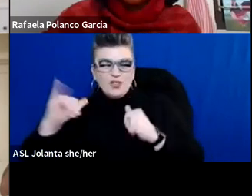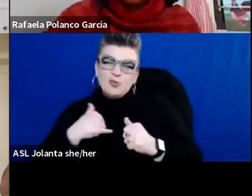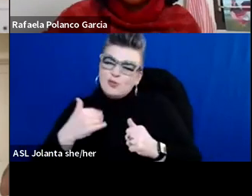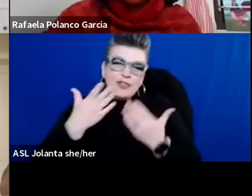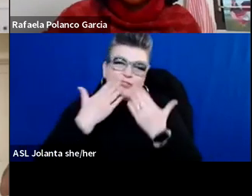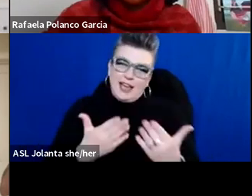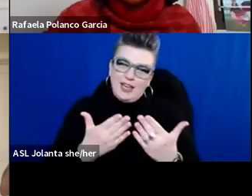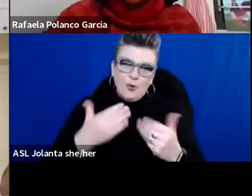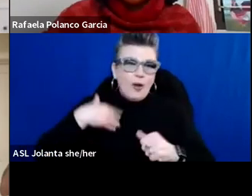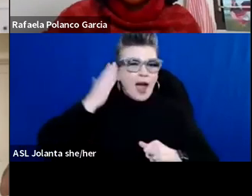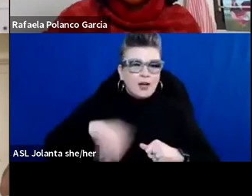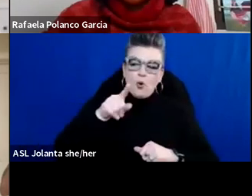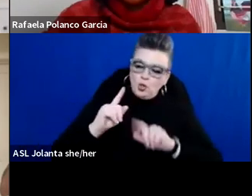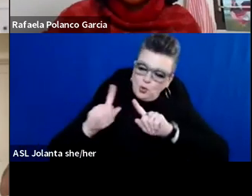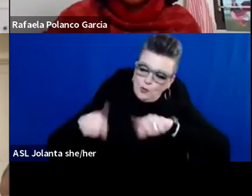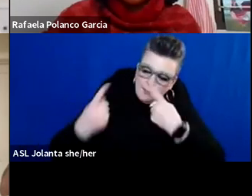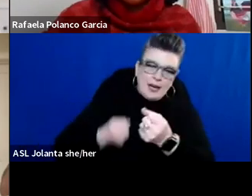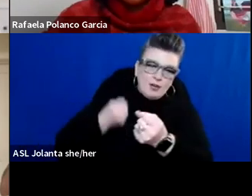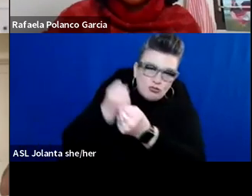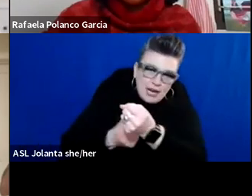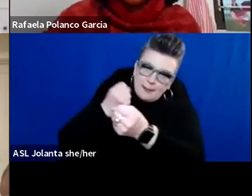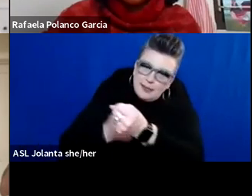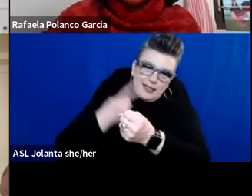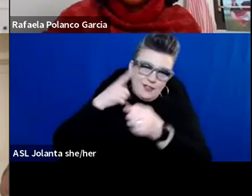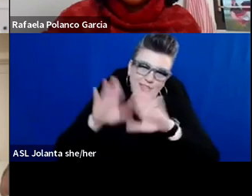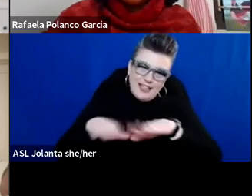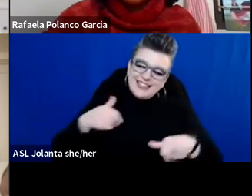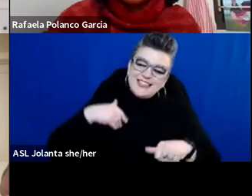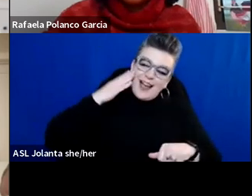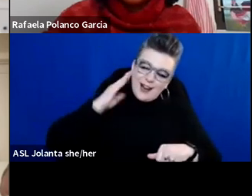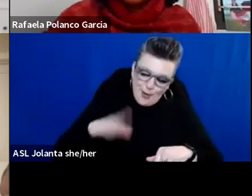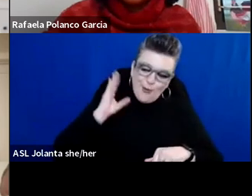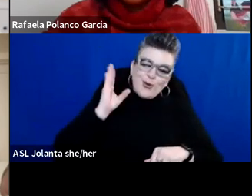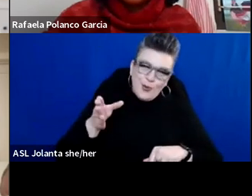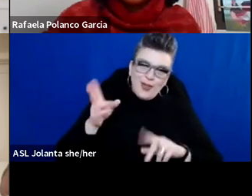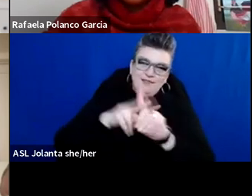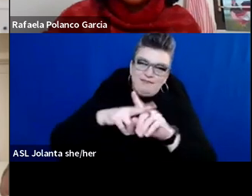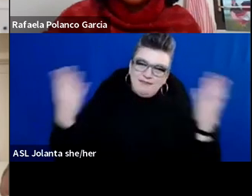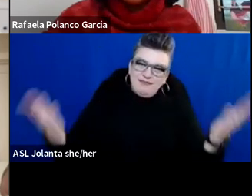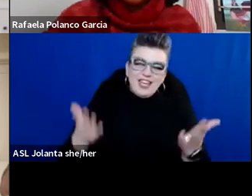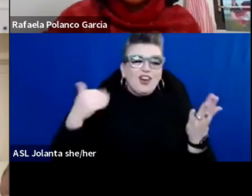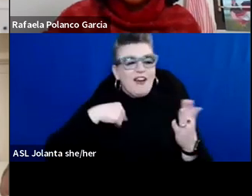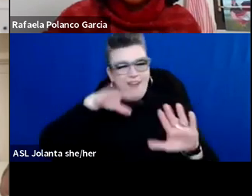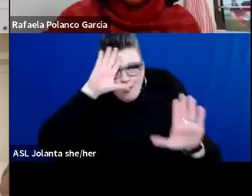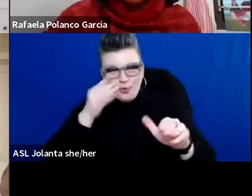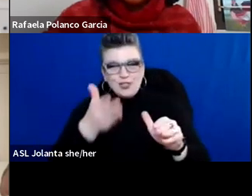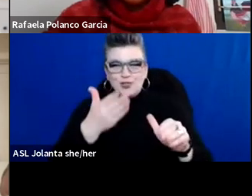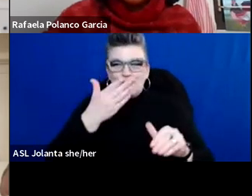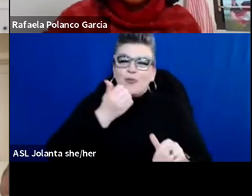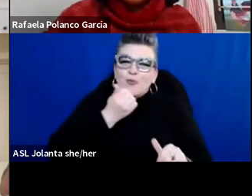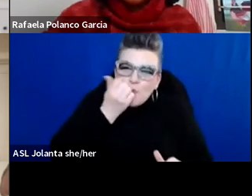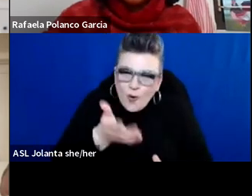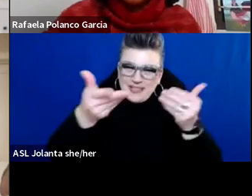career as a champion for kids so i know that you'll extend that here too and i extend my warmest welcome to you